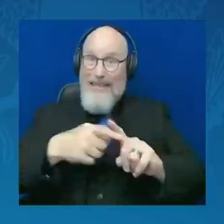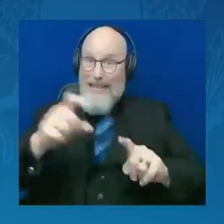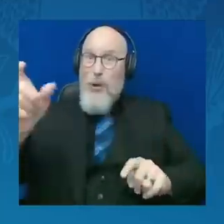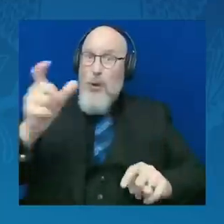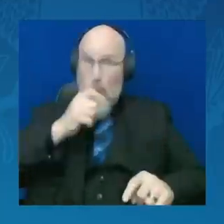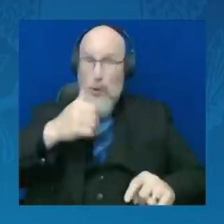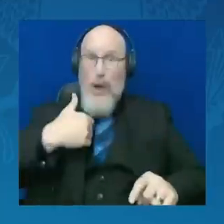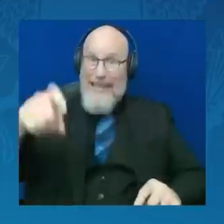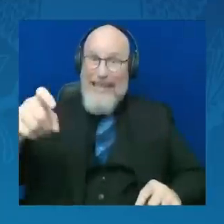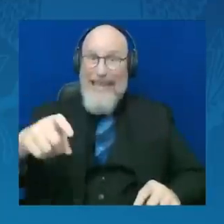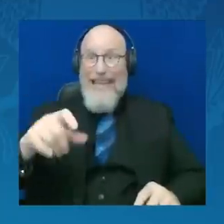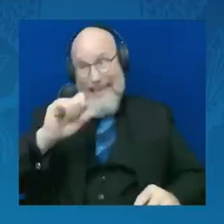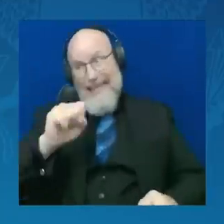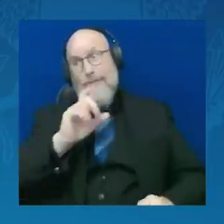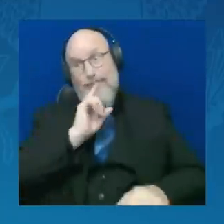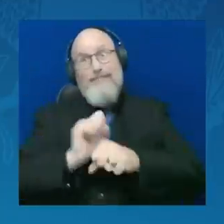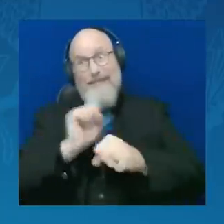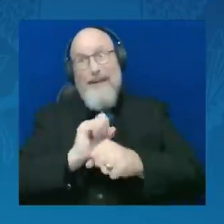I can first.